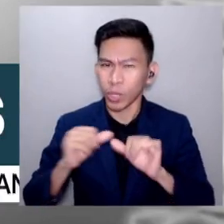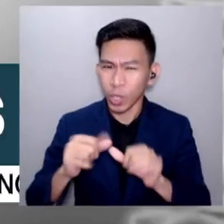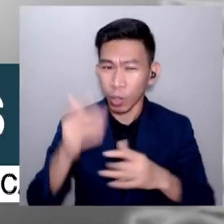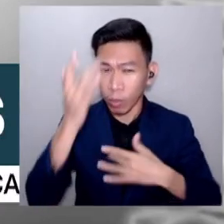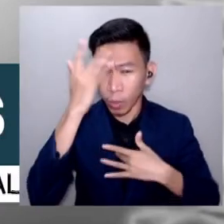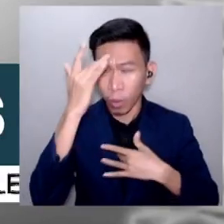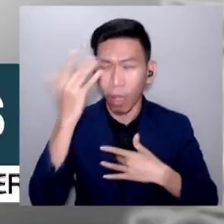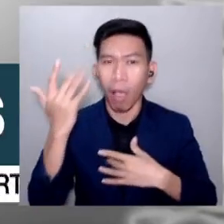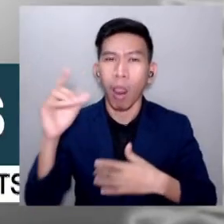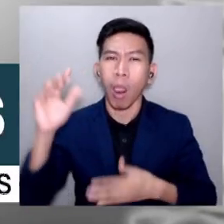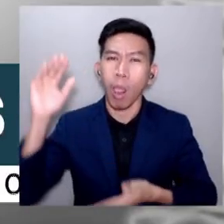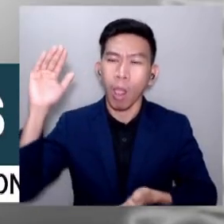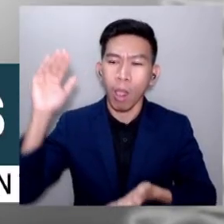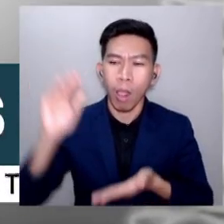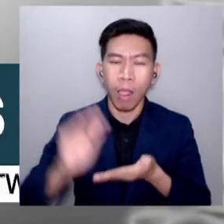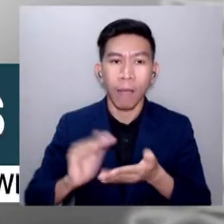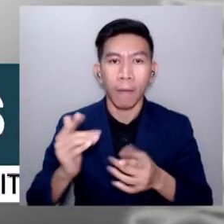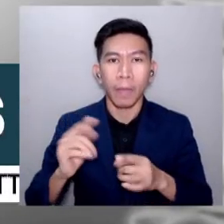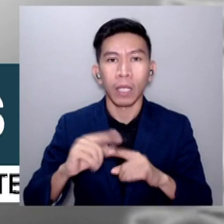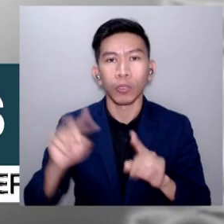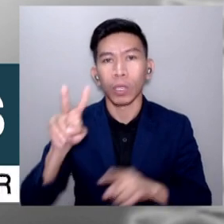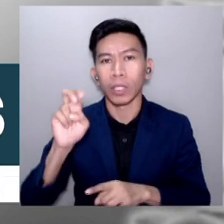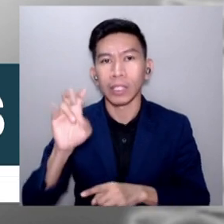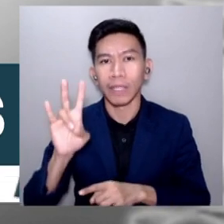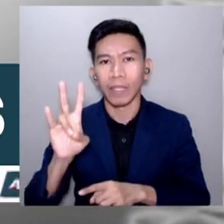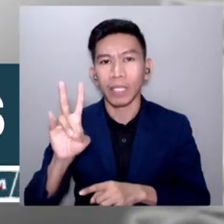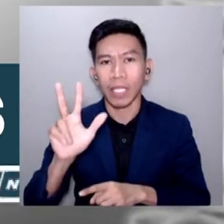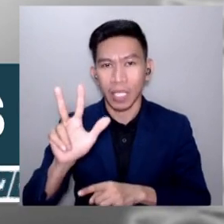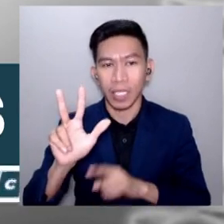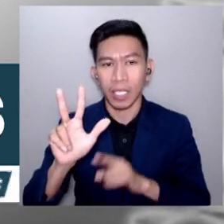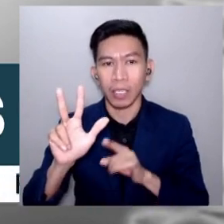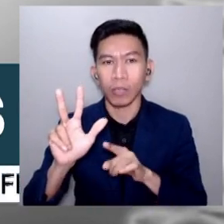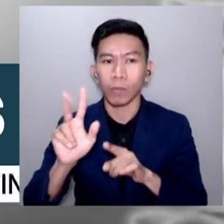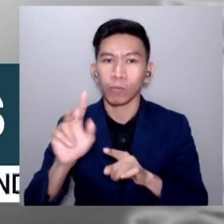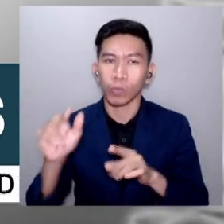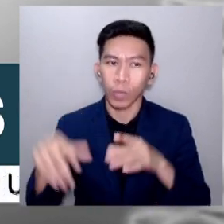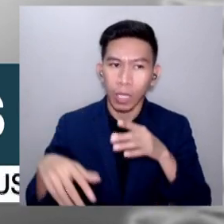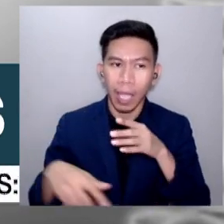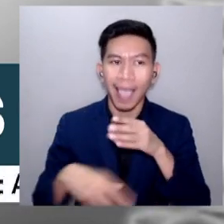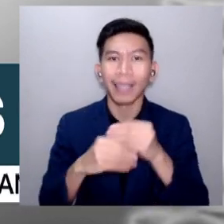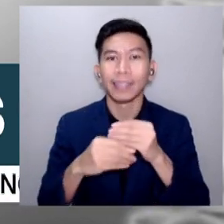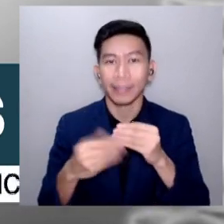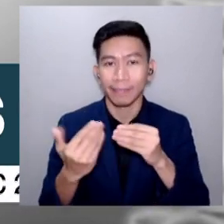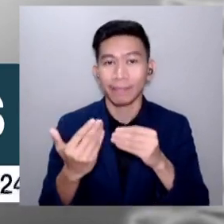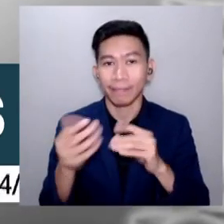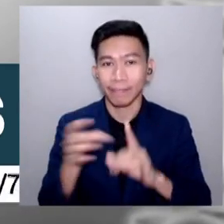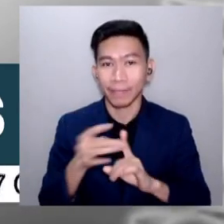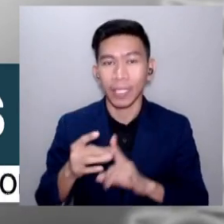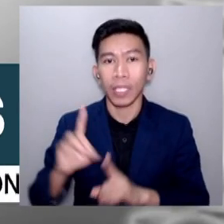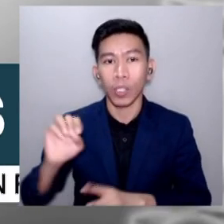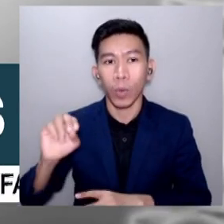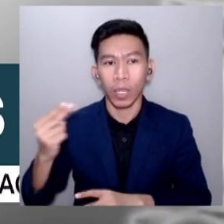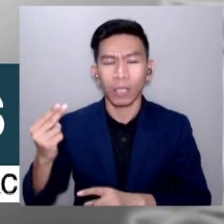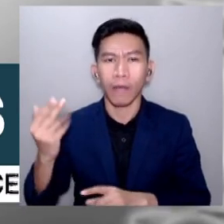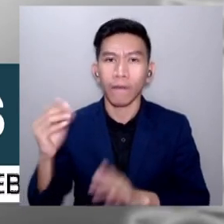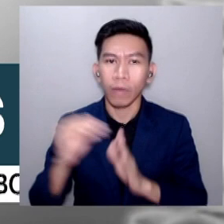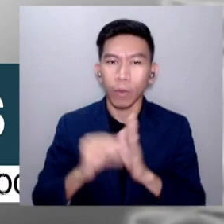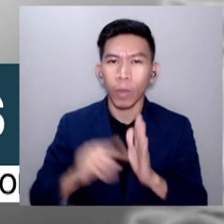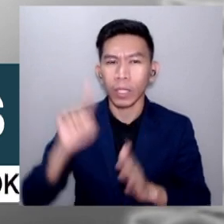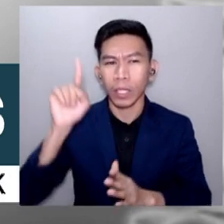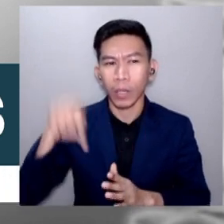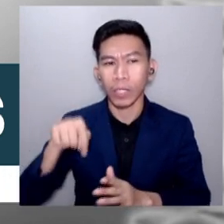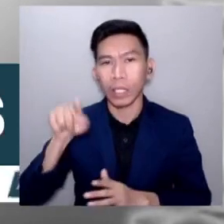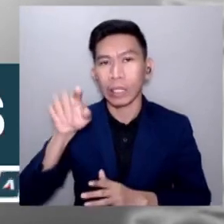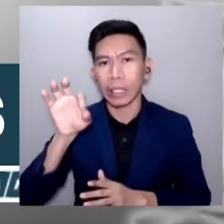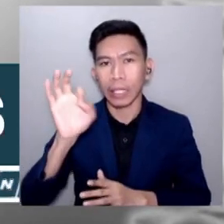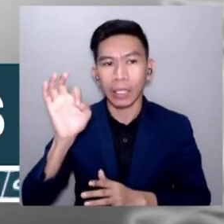only 273 new infections recorded Monday. For the previous week, the DOH recorded over 1,900 new infections.